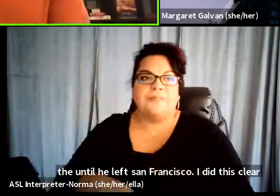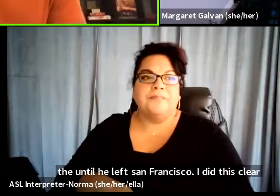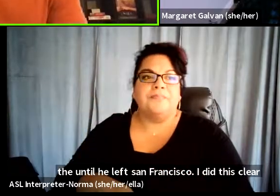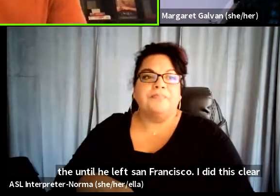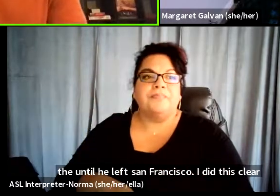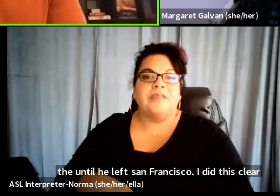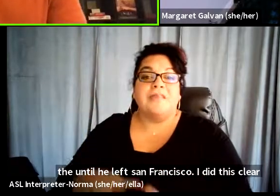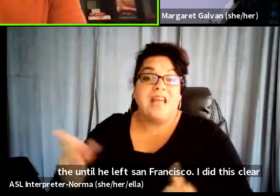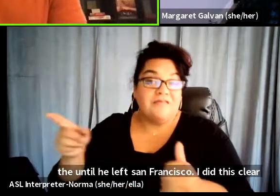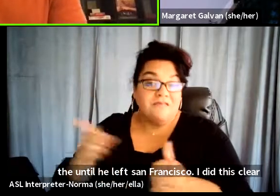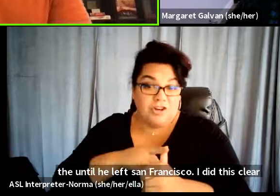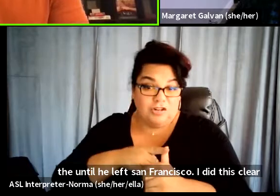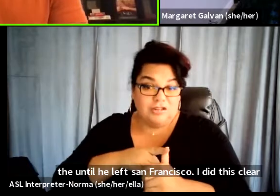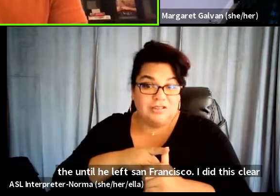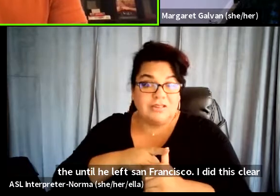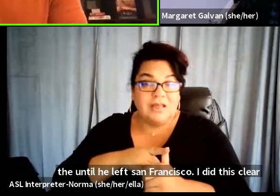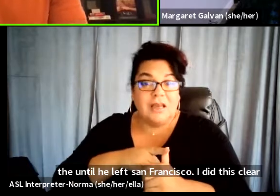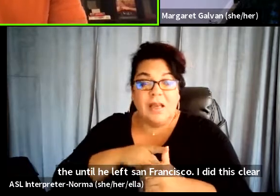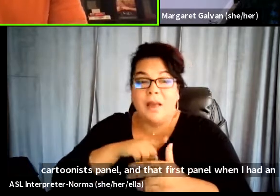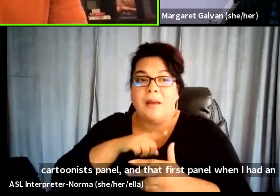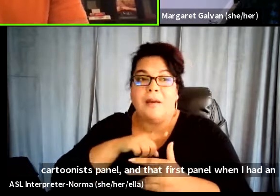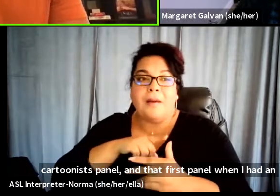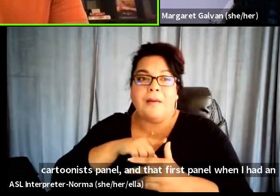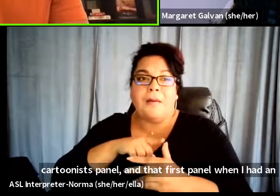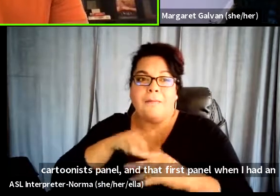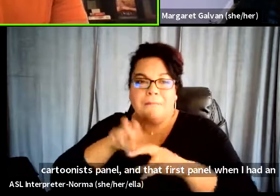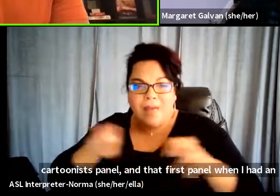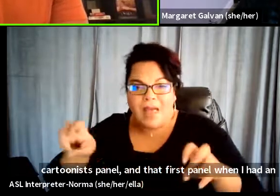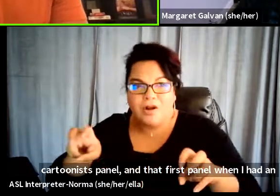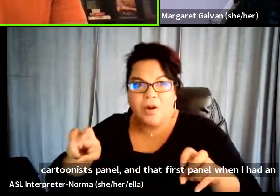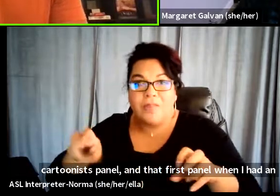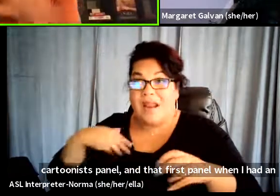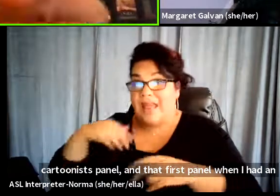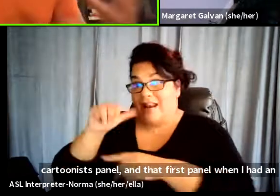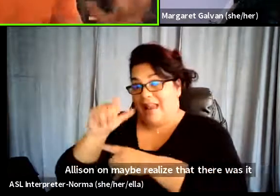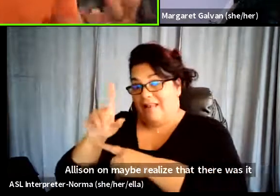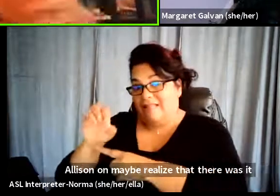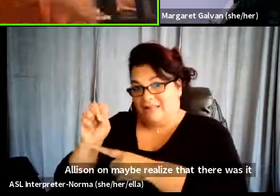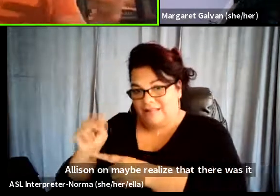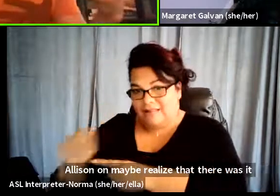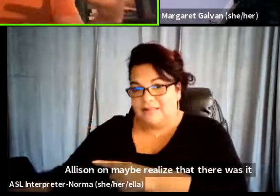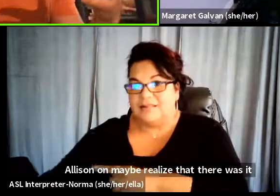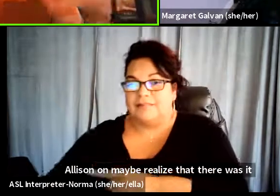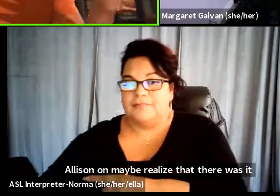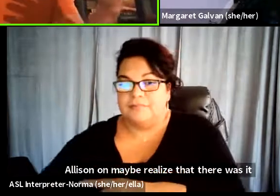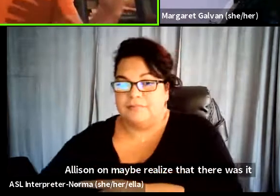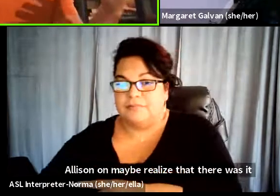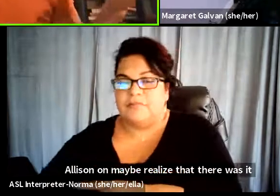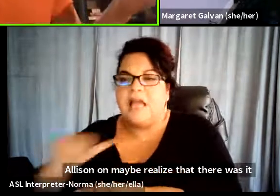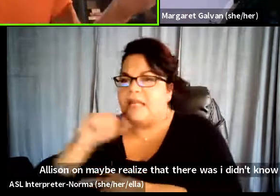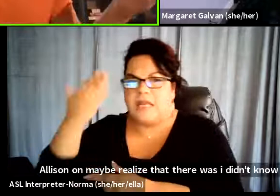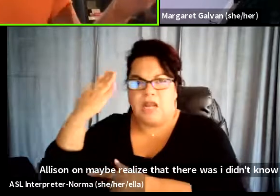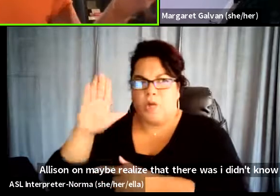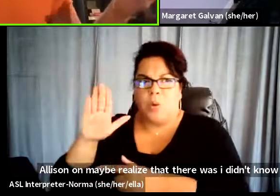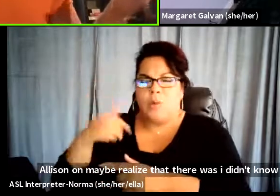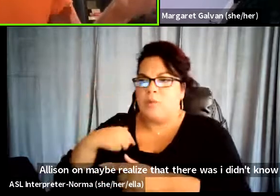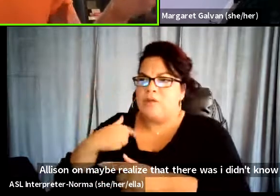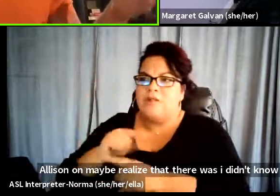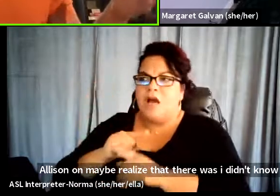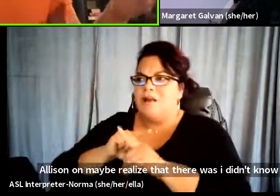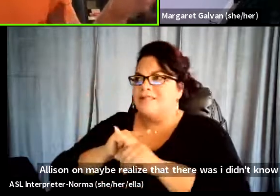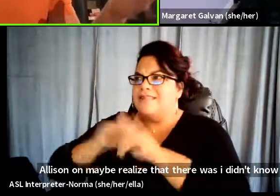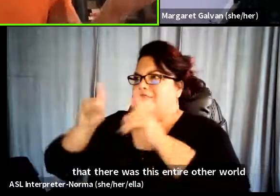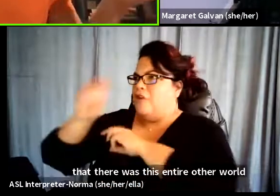that first panel, when I had Alison on, made me realize that there was, I didn't know that there was this entire other world of queer